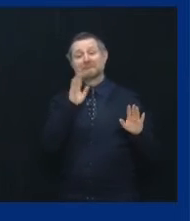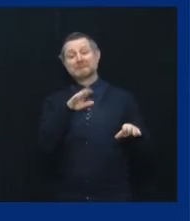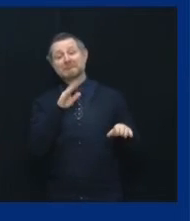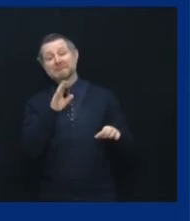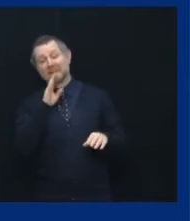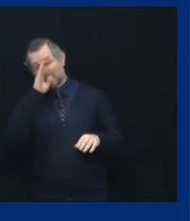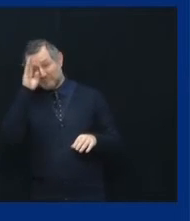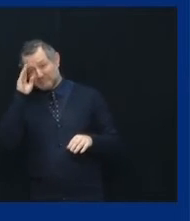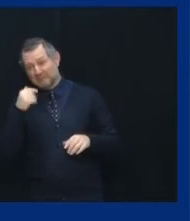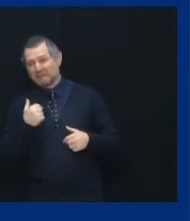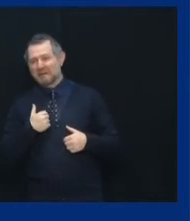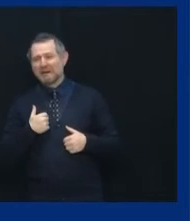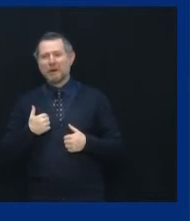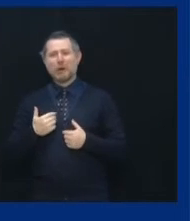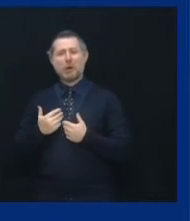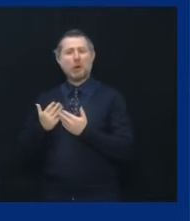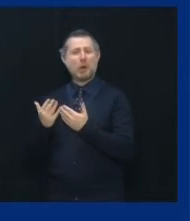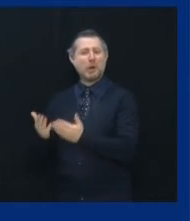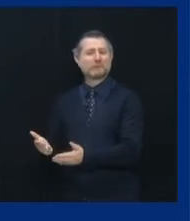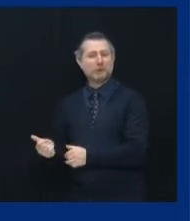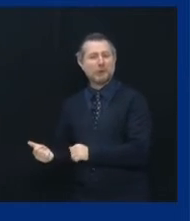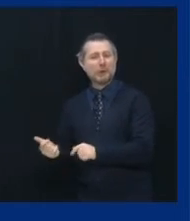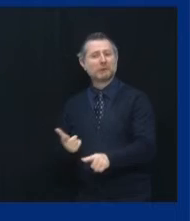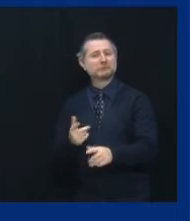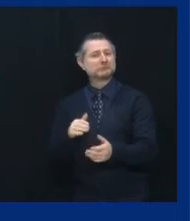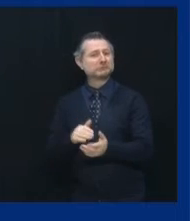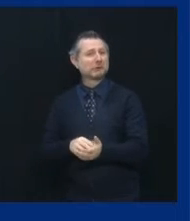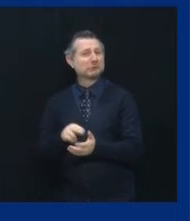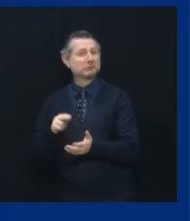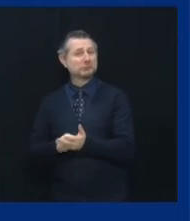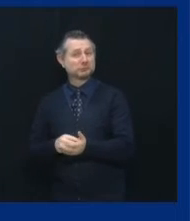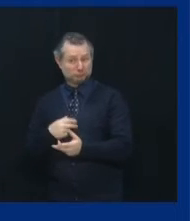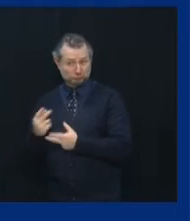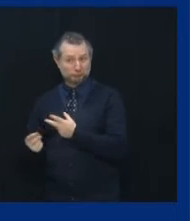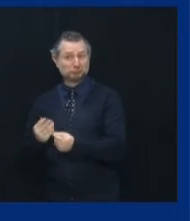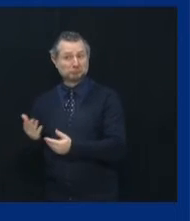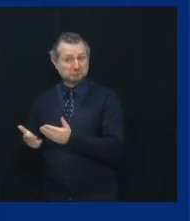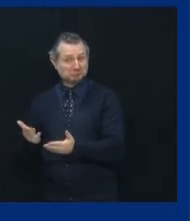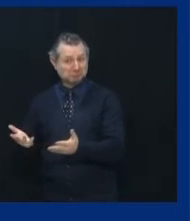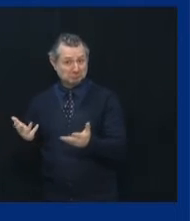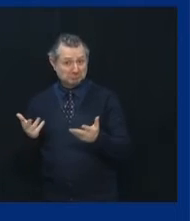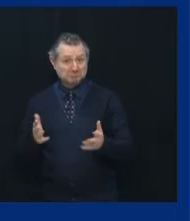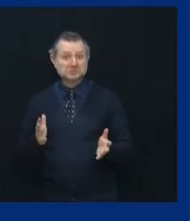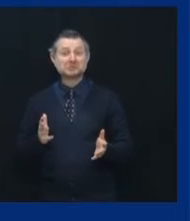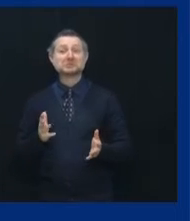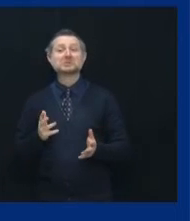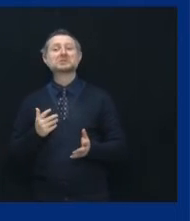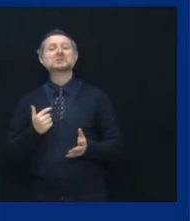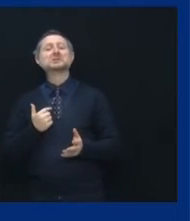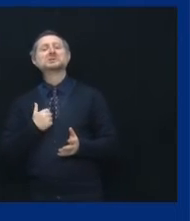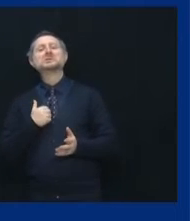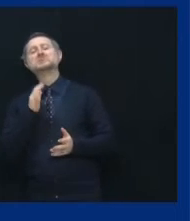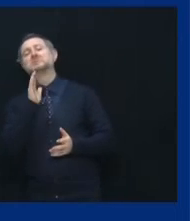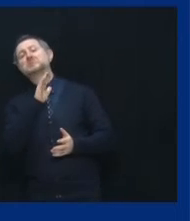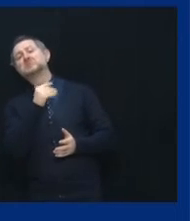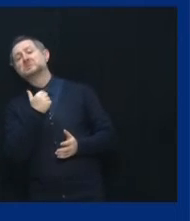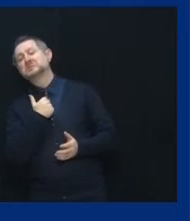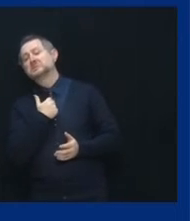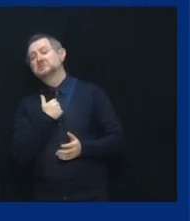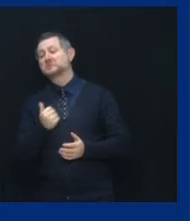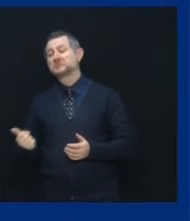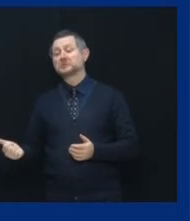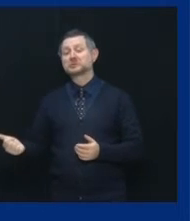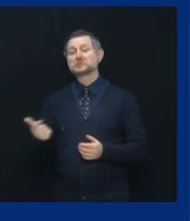I offered it to my healthcare workers, and all those who would accept